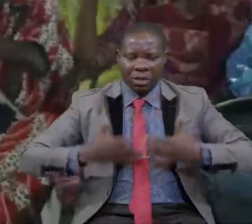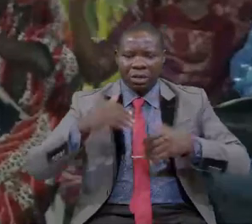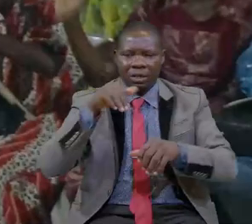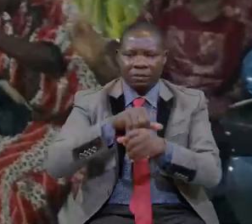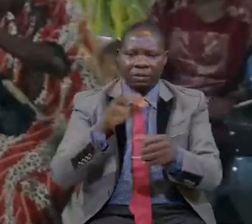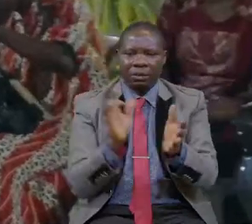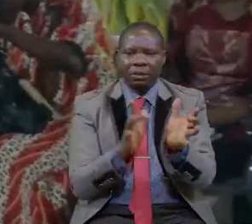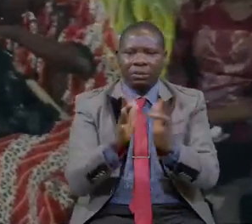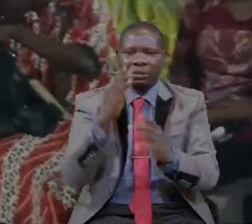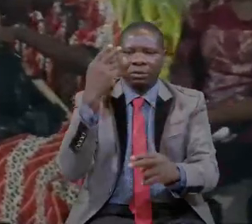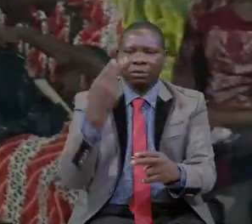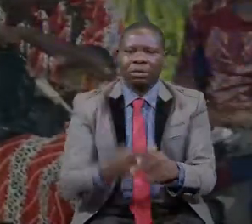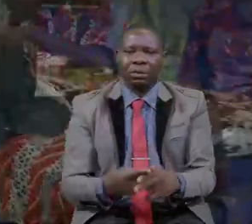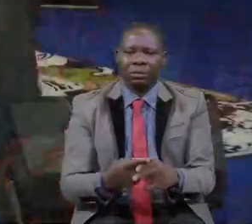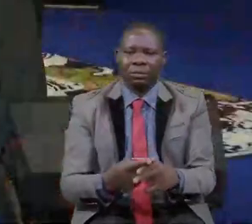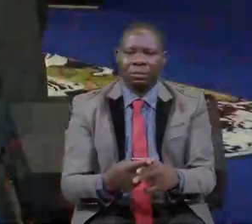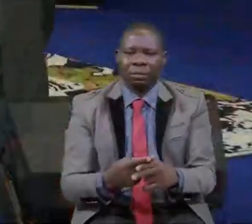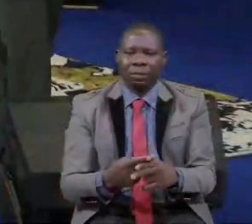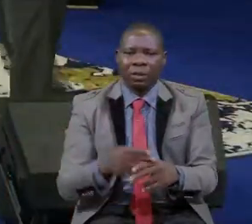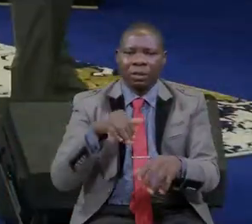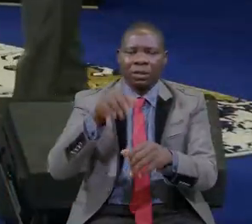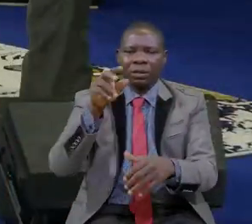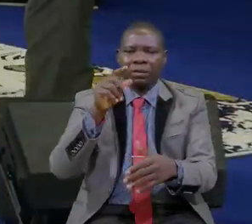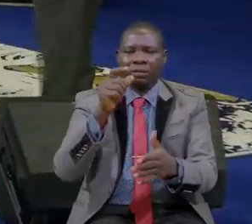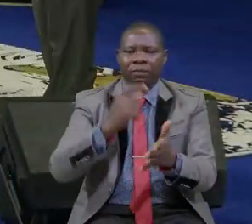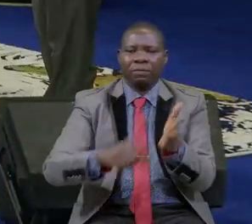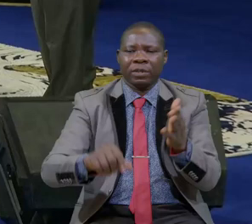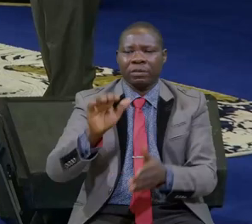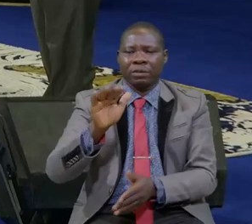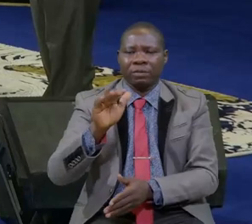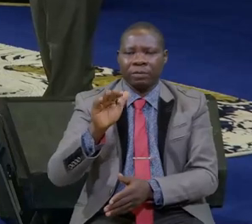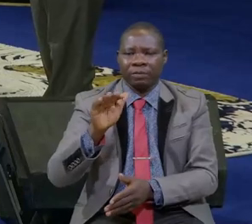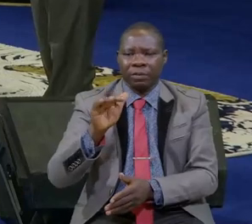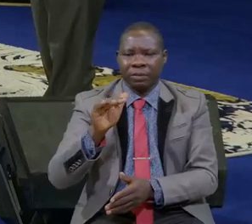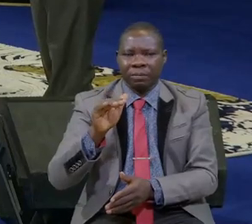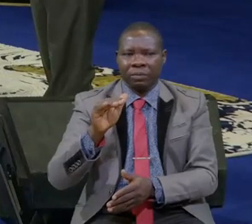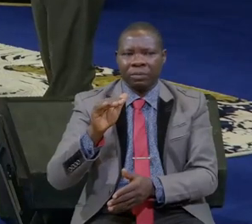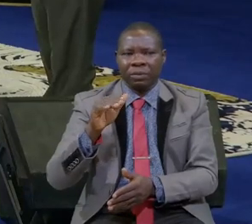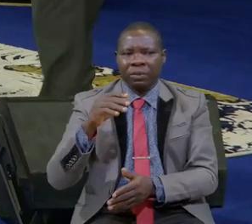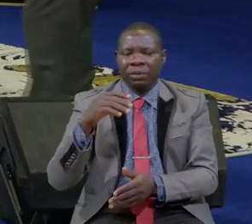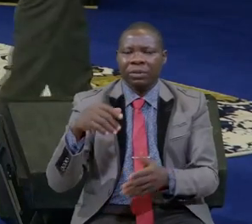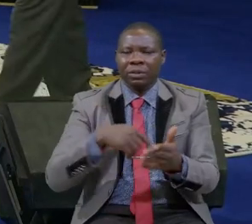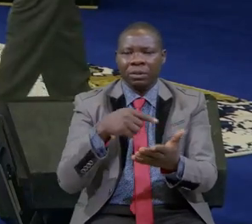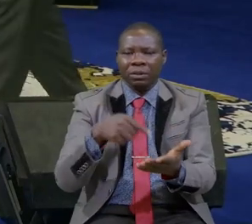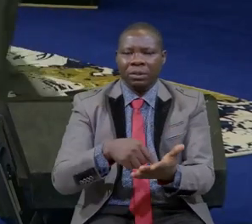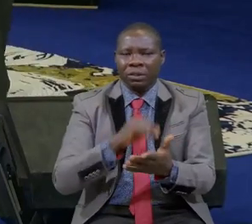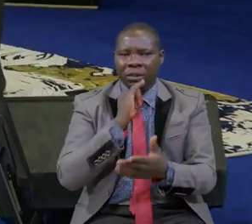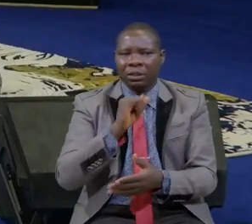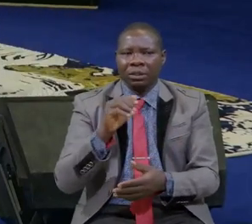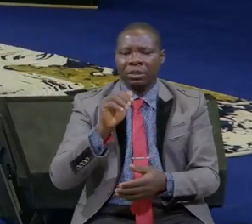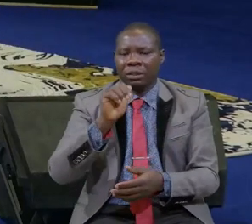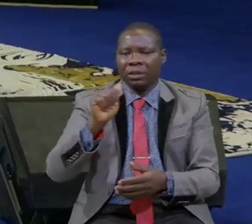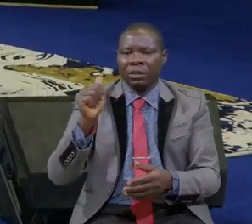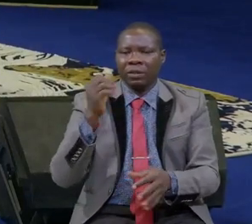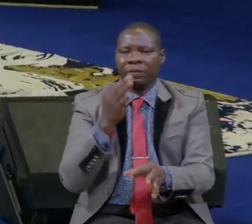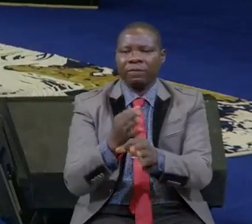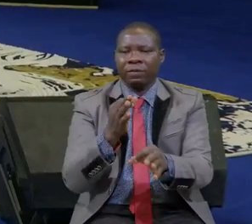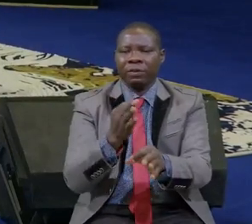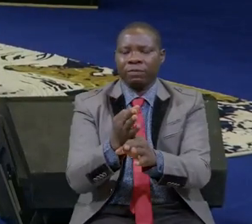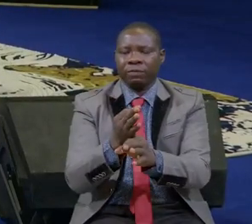name. Look at verse 15. In verse 15, it says, this is a faithful